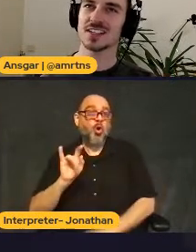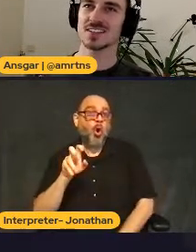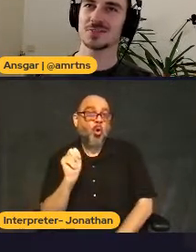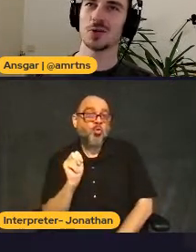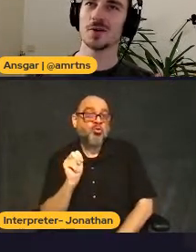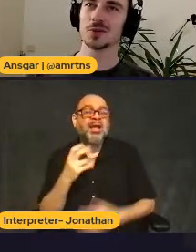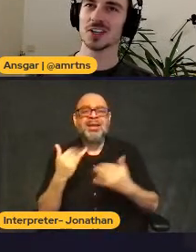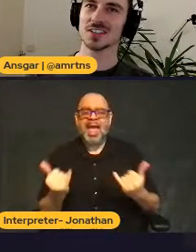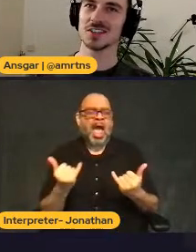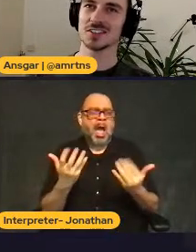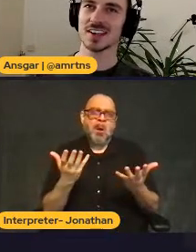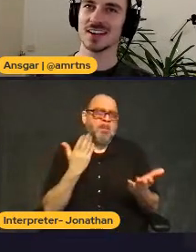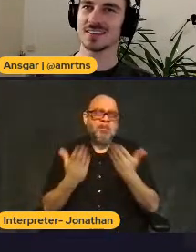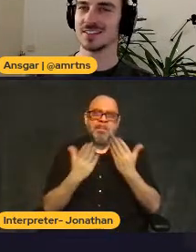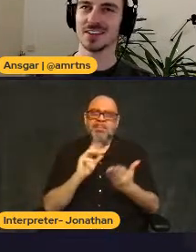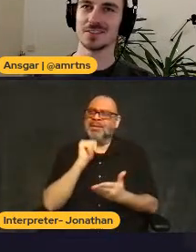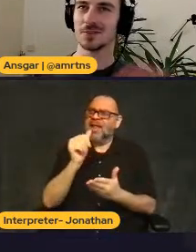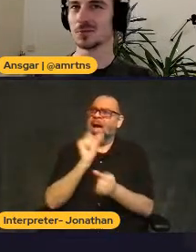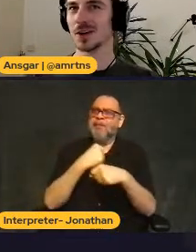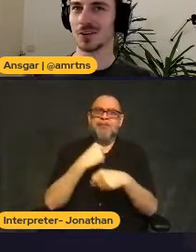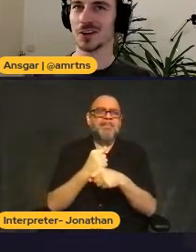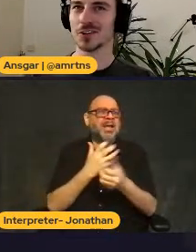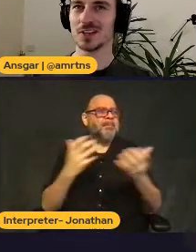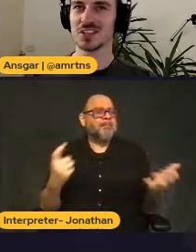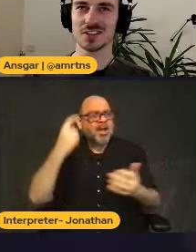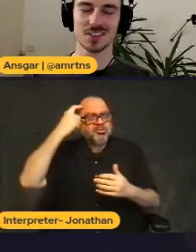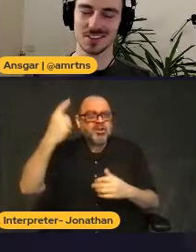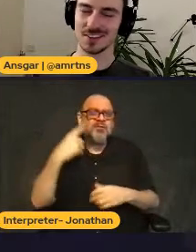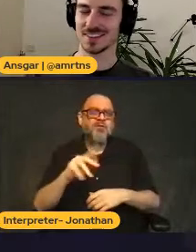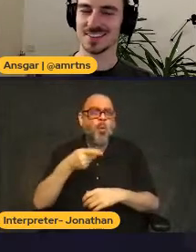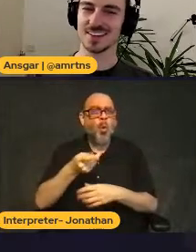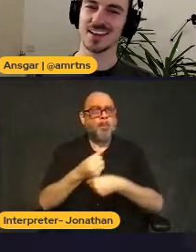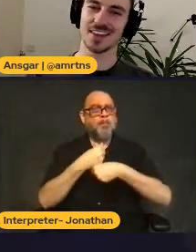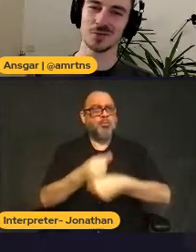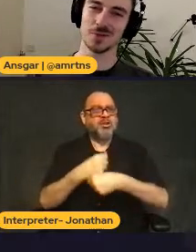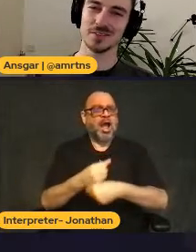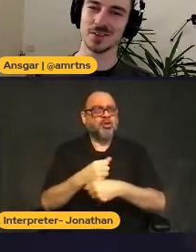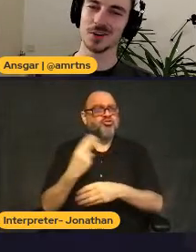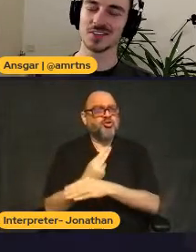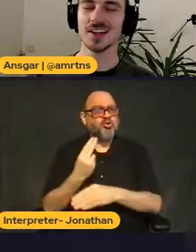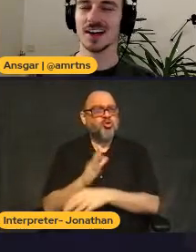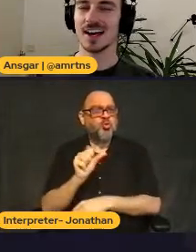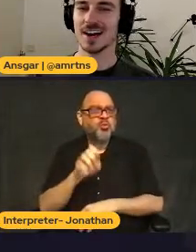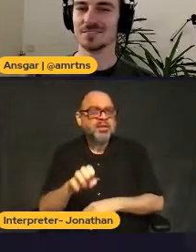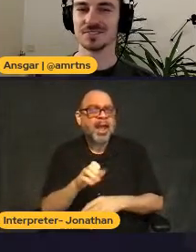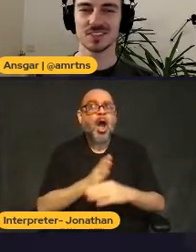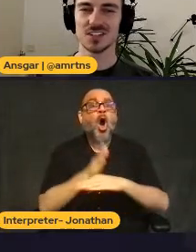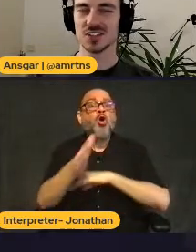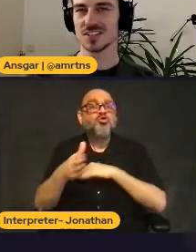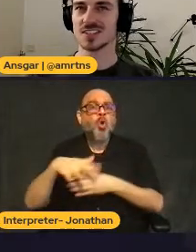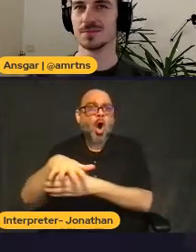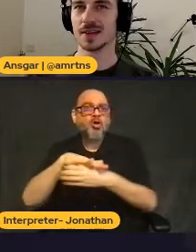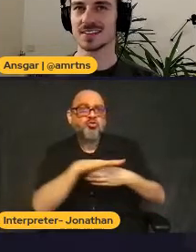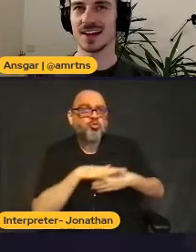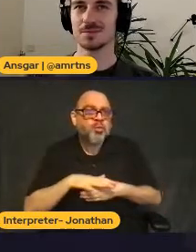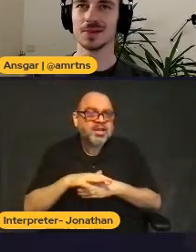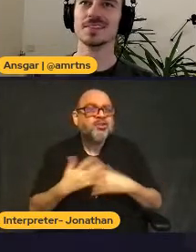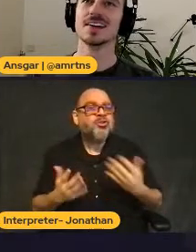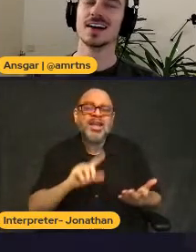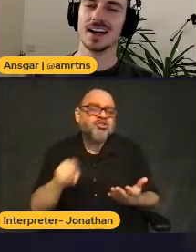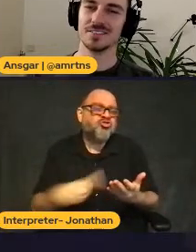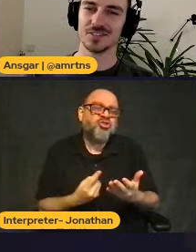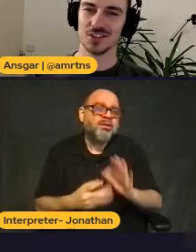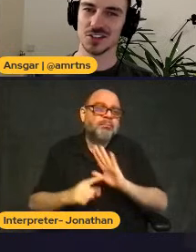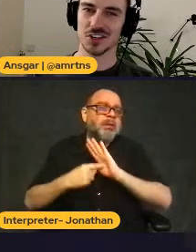much sense for production use case, even if it were across regions, that would be even worse. It's just a simple